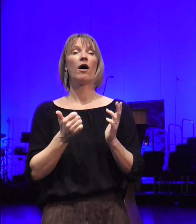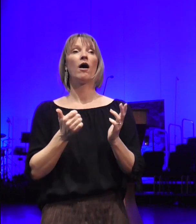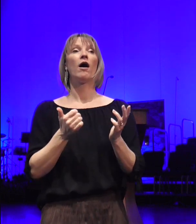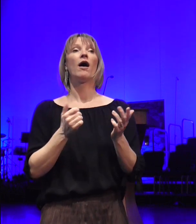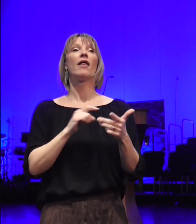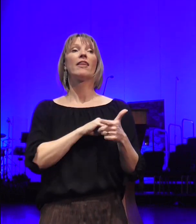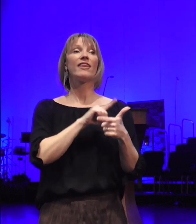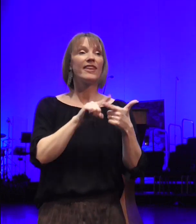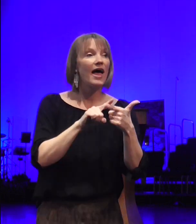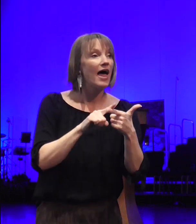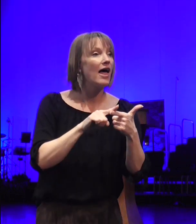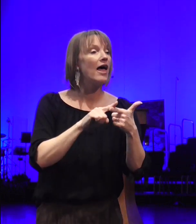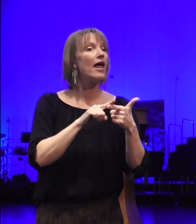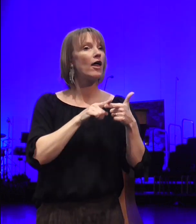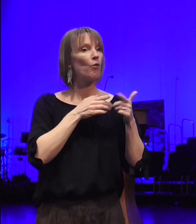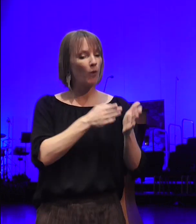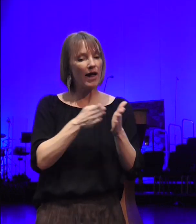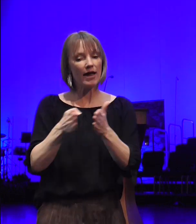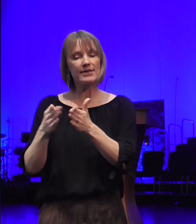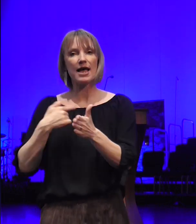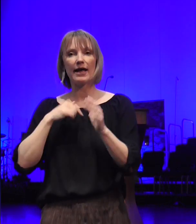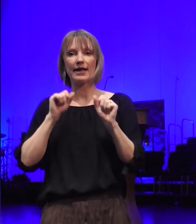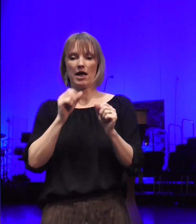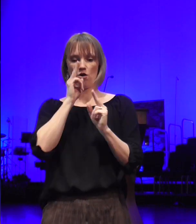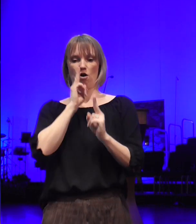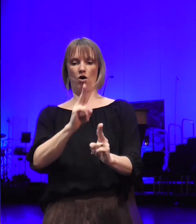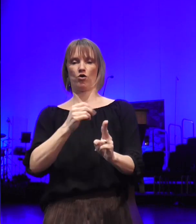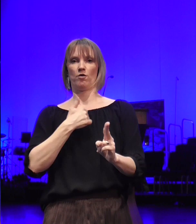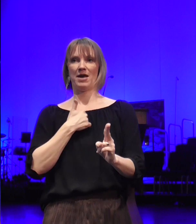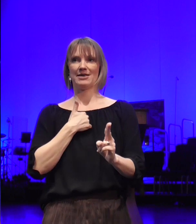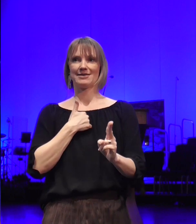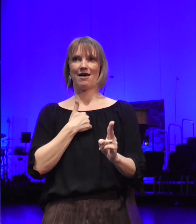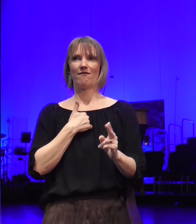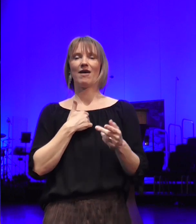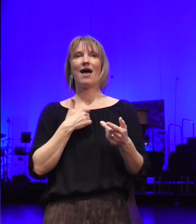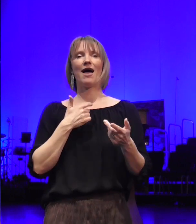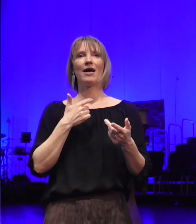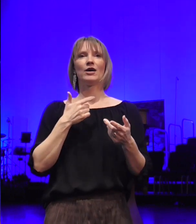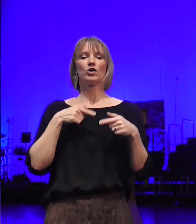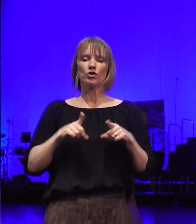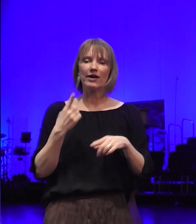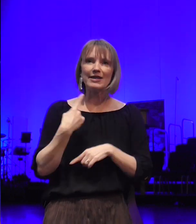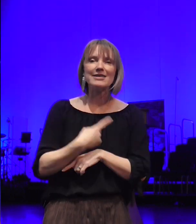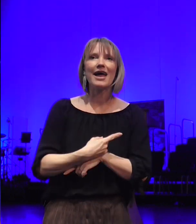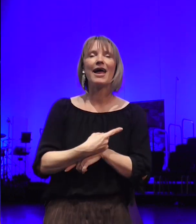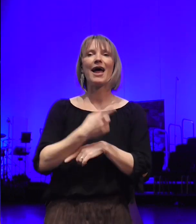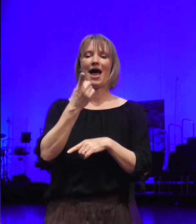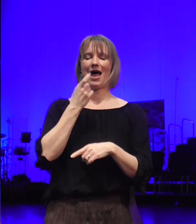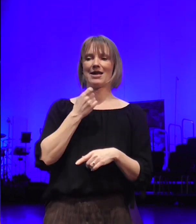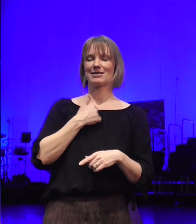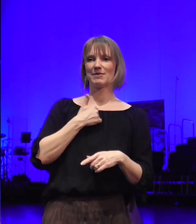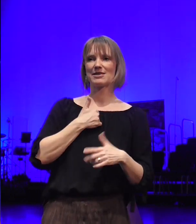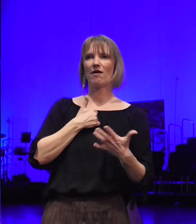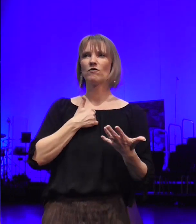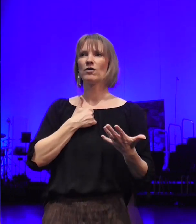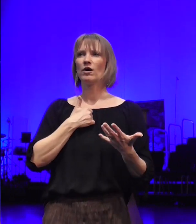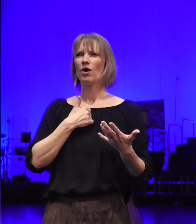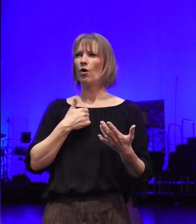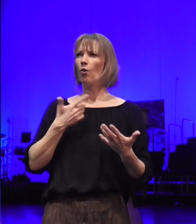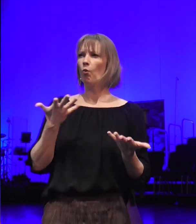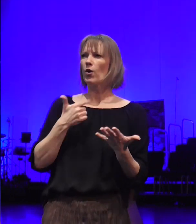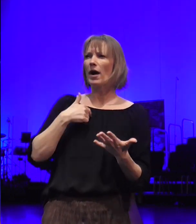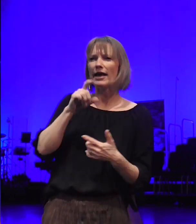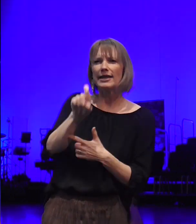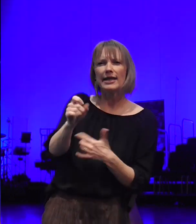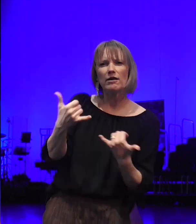can then honor myself, asking throughout the day, what would I need